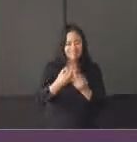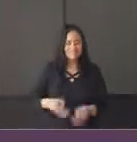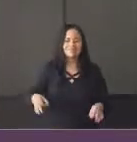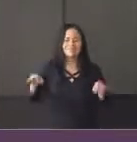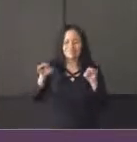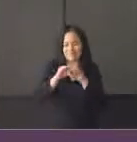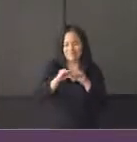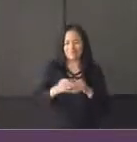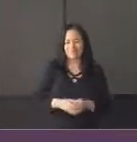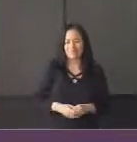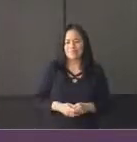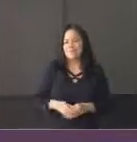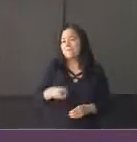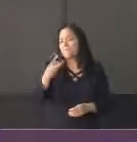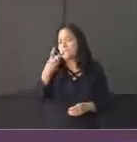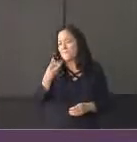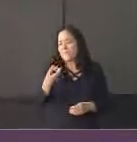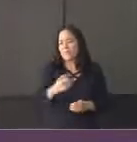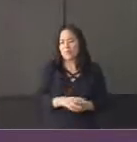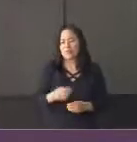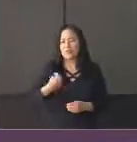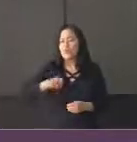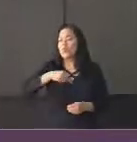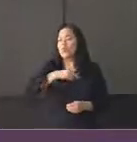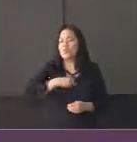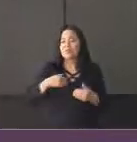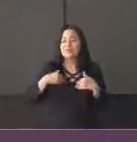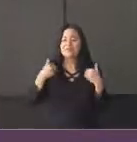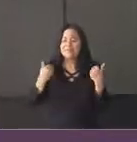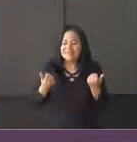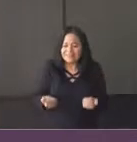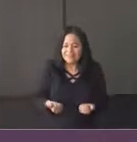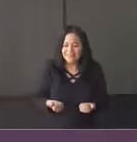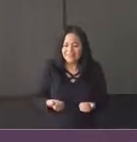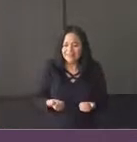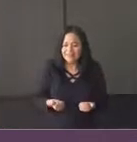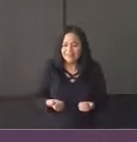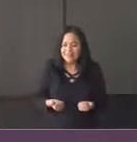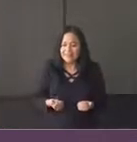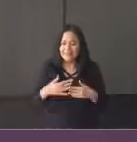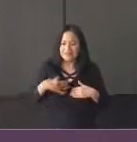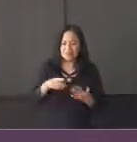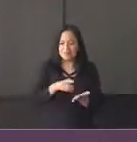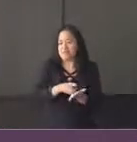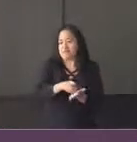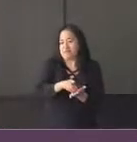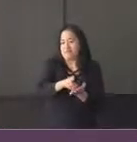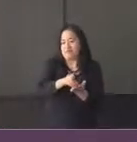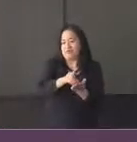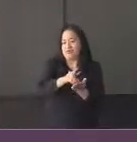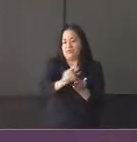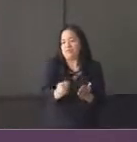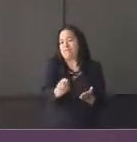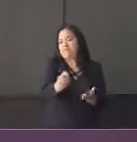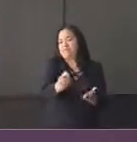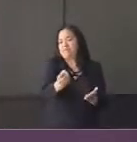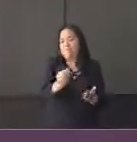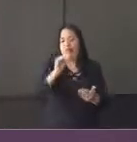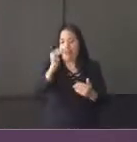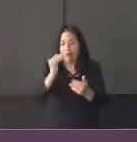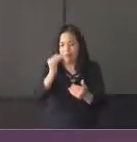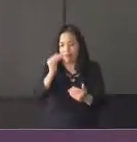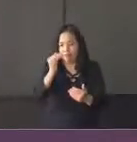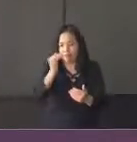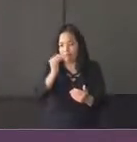fundamental. In this regard, we need to understand that rights are not finite. This is